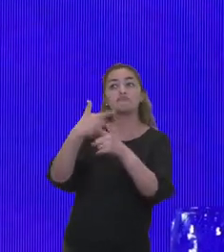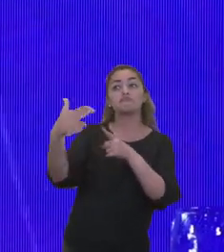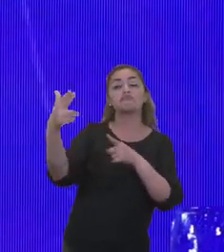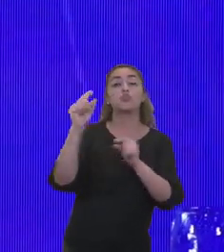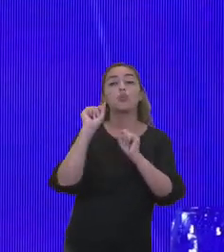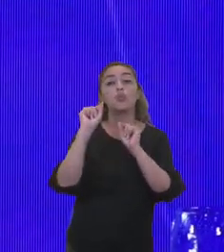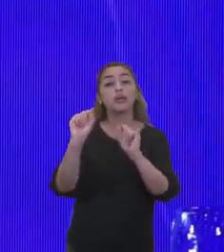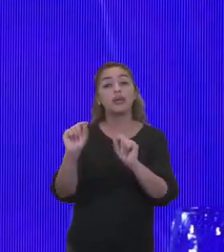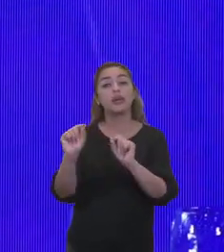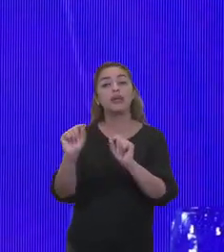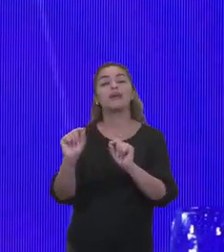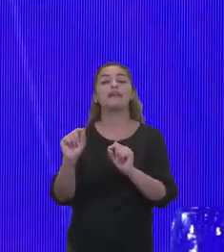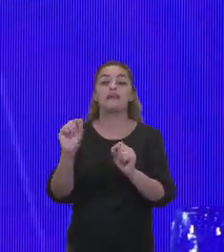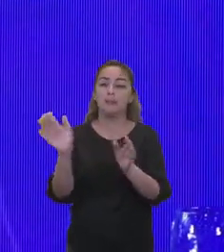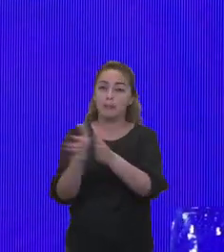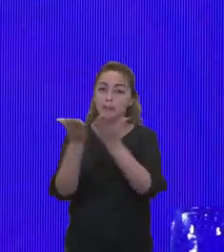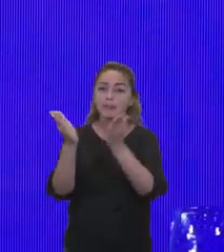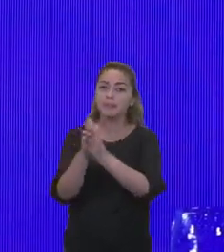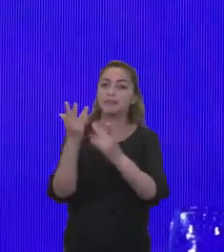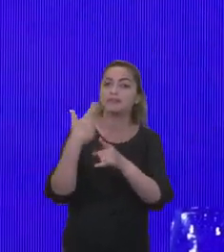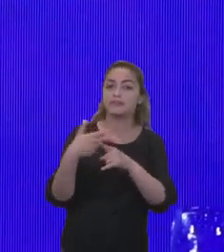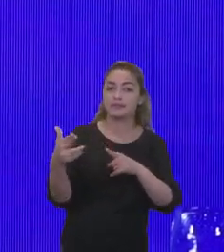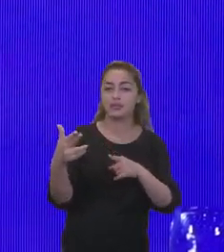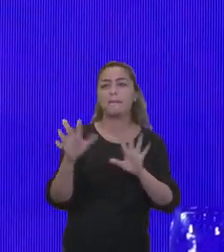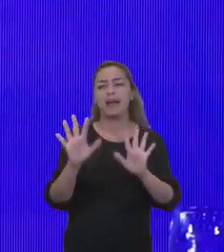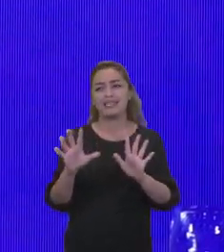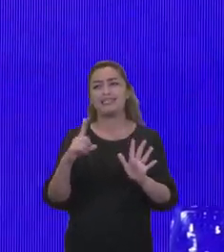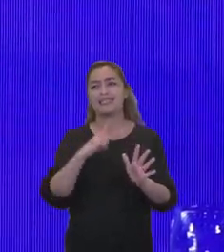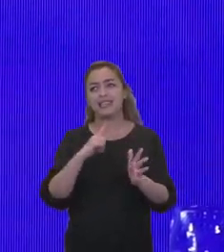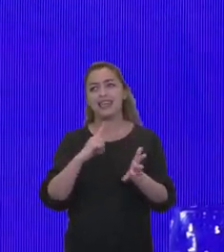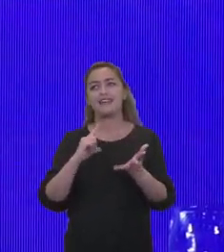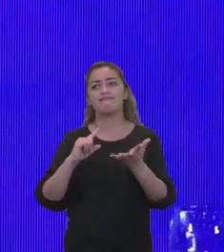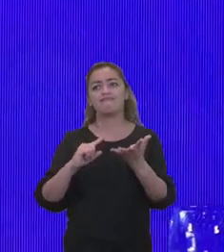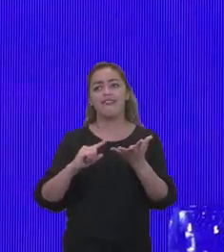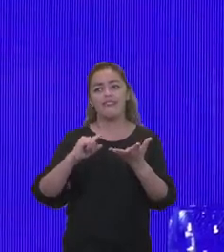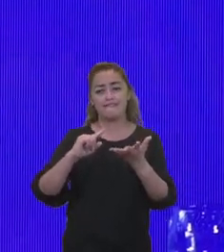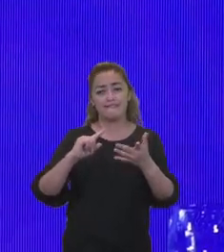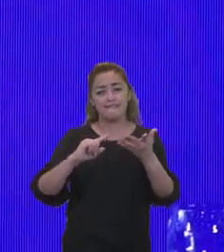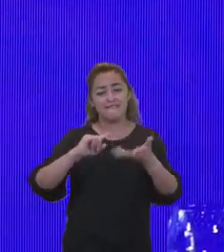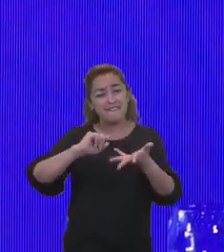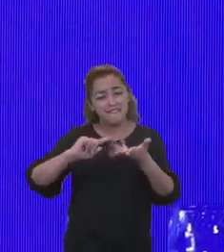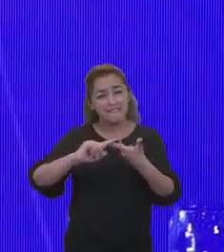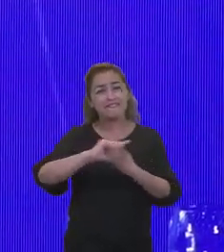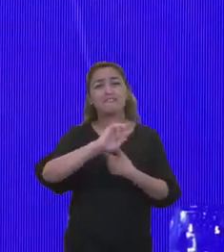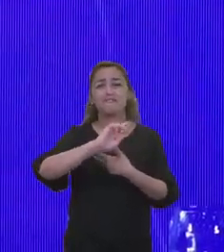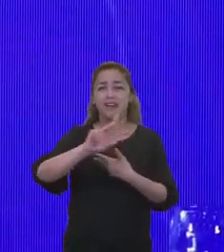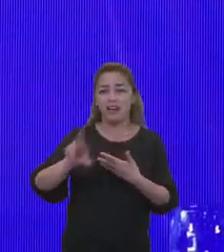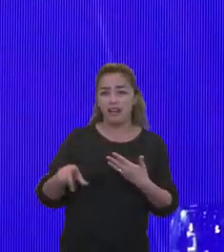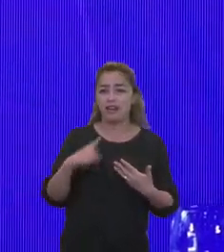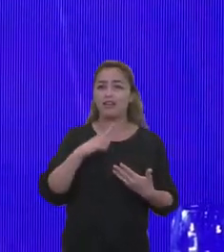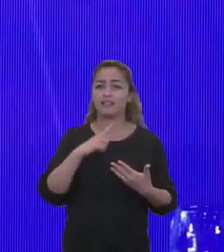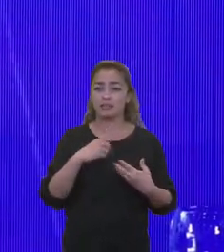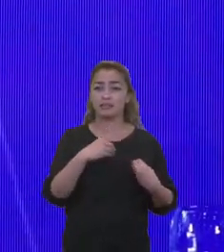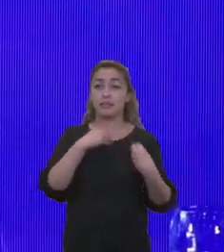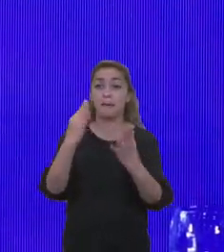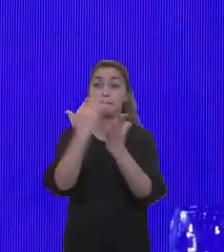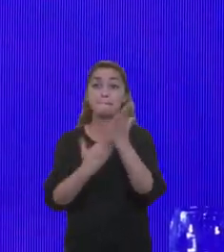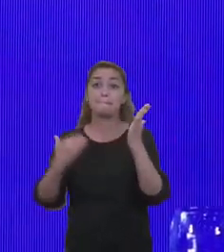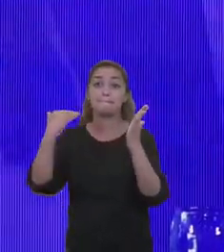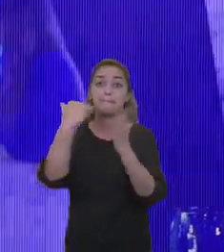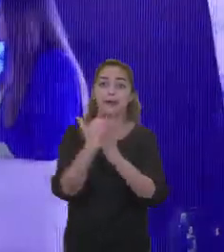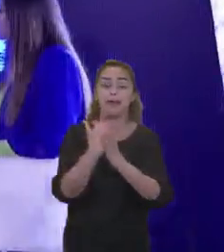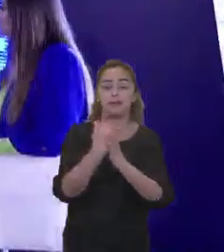overcoming poverty, but there are a lot of tools that we need to be taking there other than